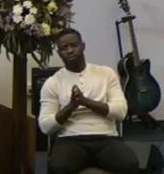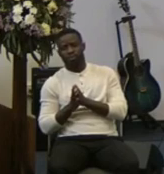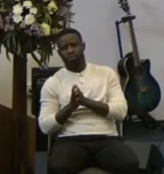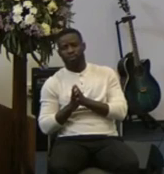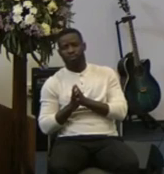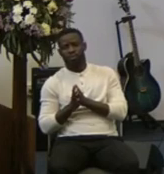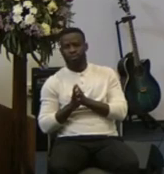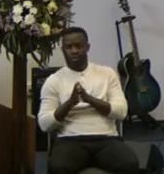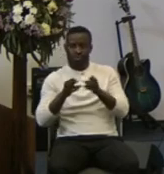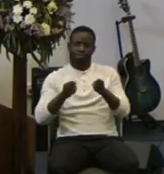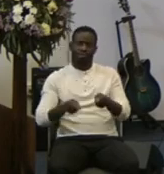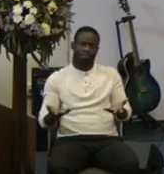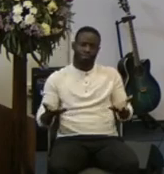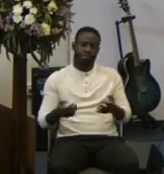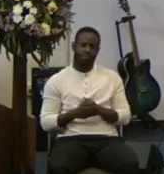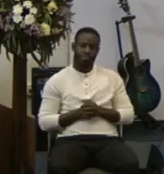and they're taken.